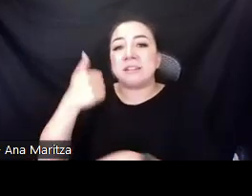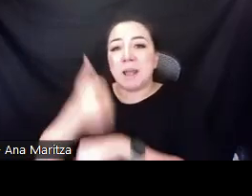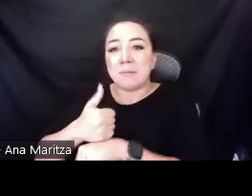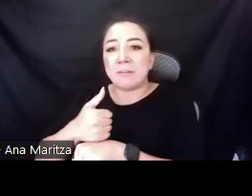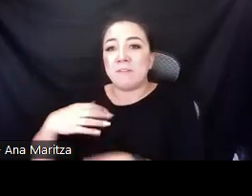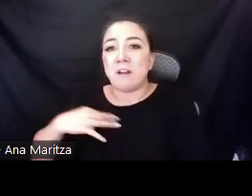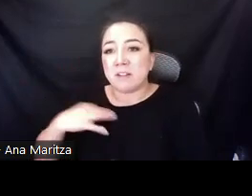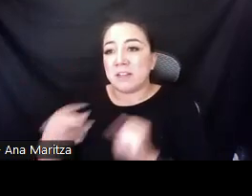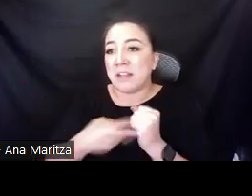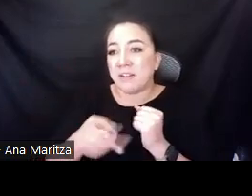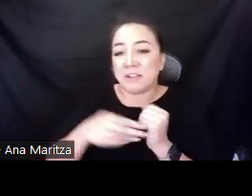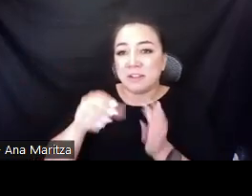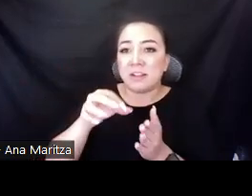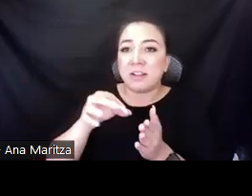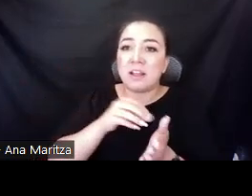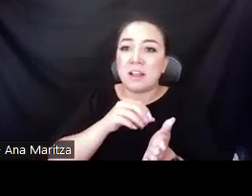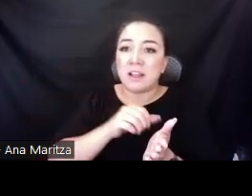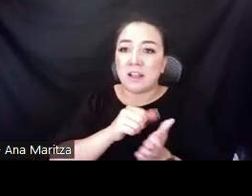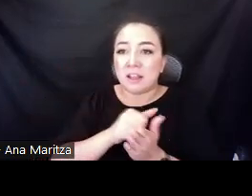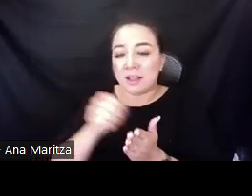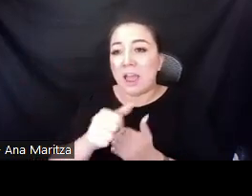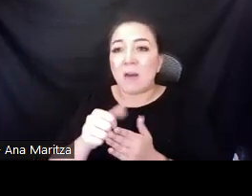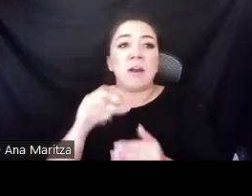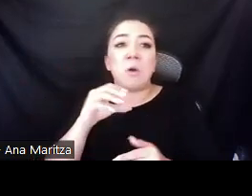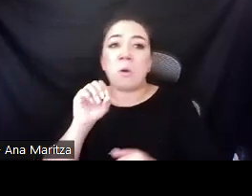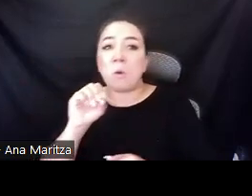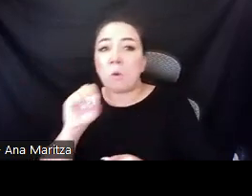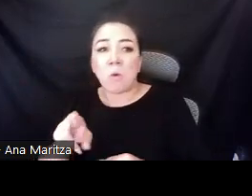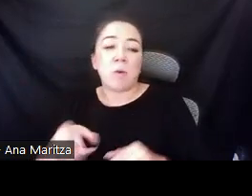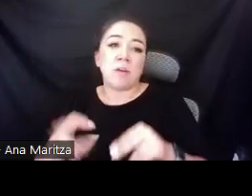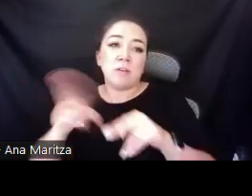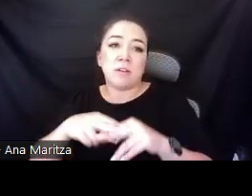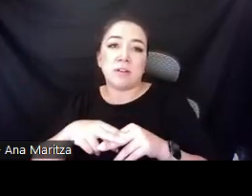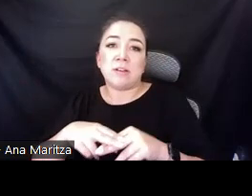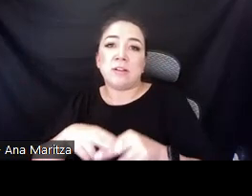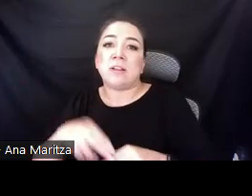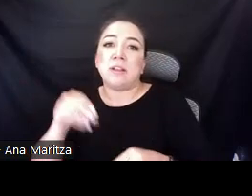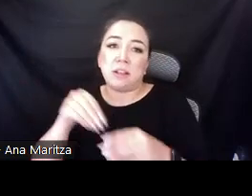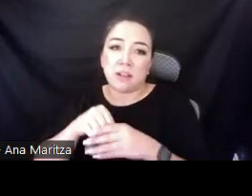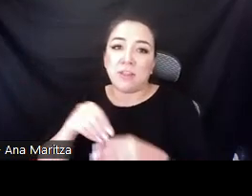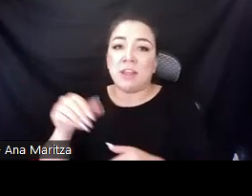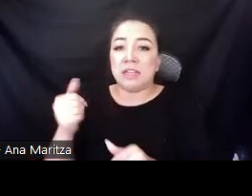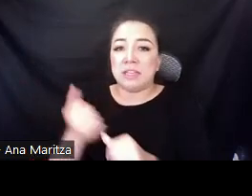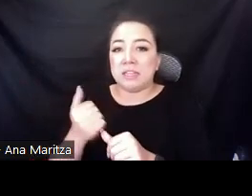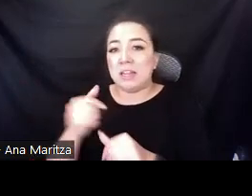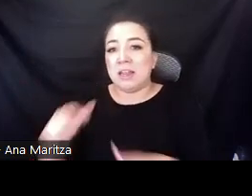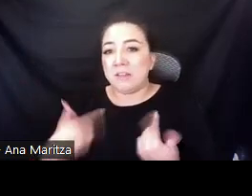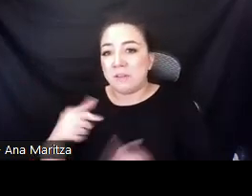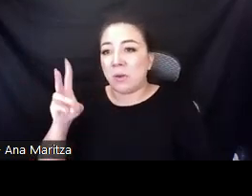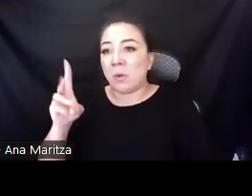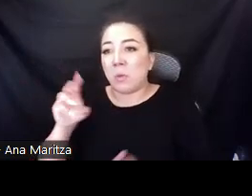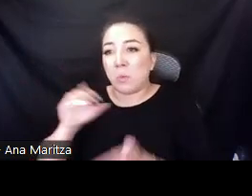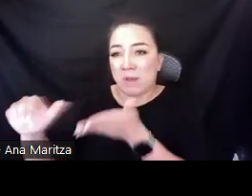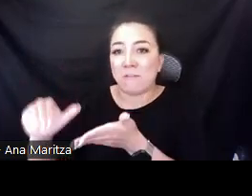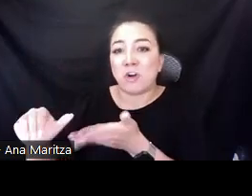voluntary savings account, and or increasing slots in the assisted living waiver. So, but